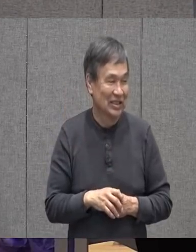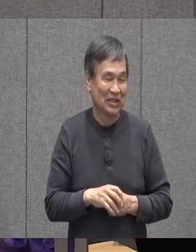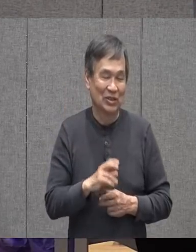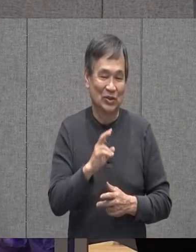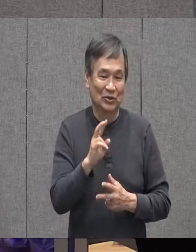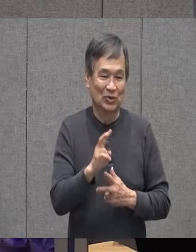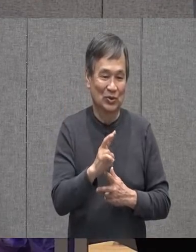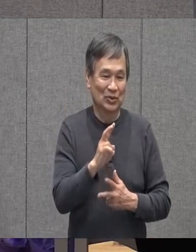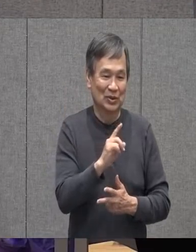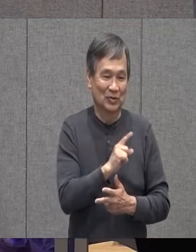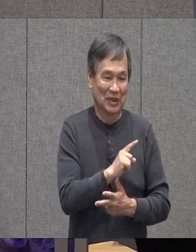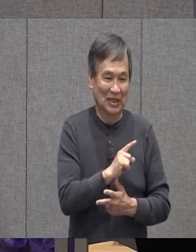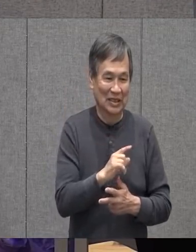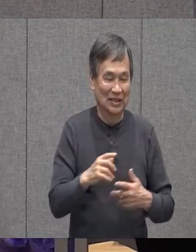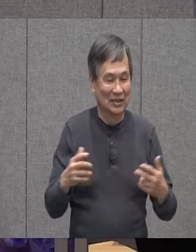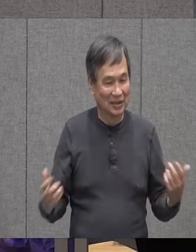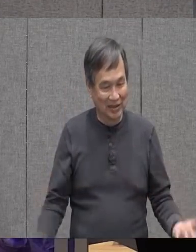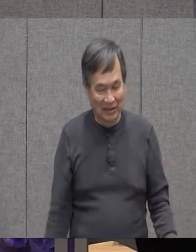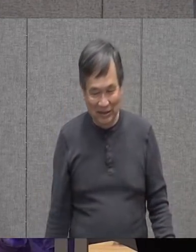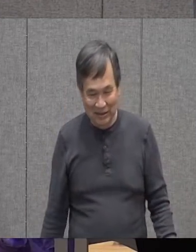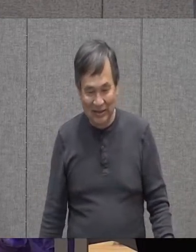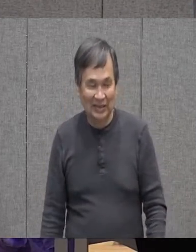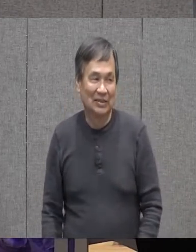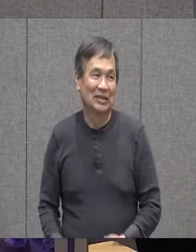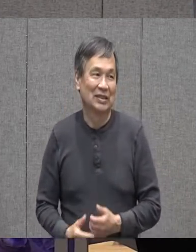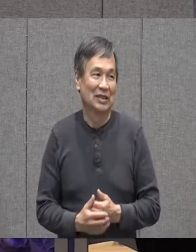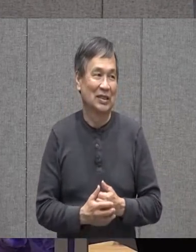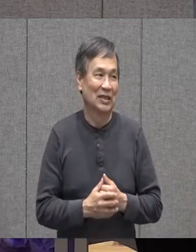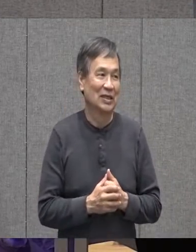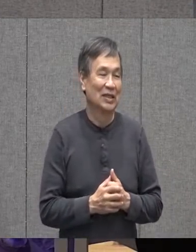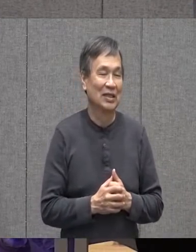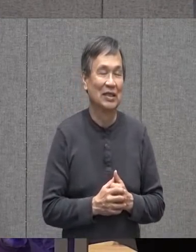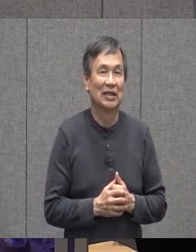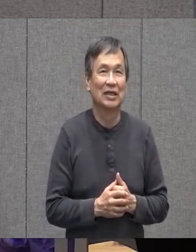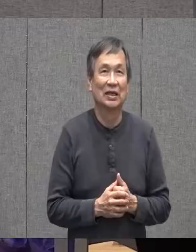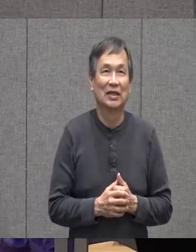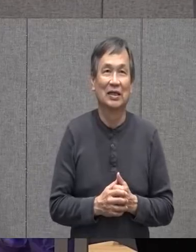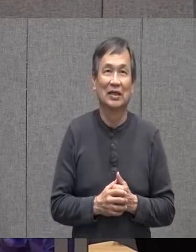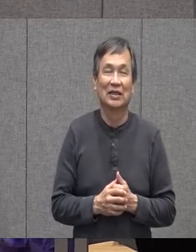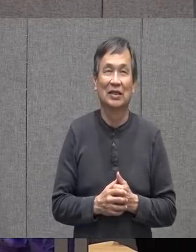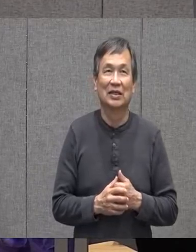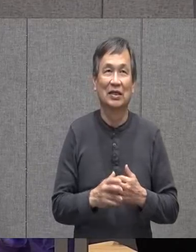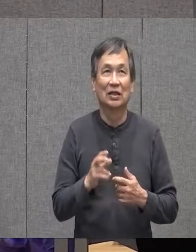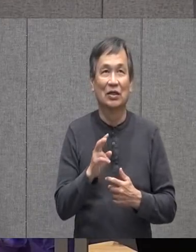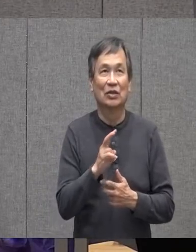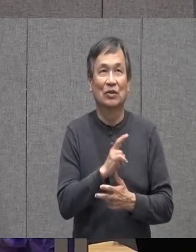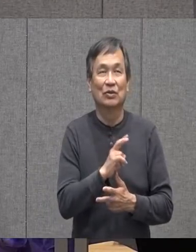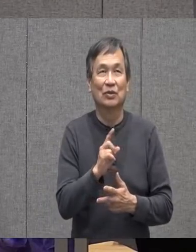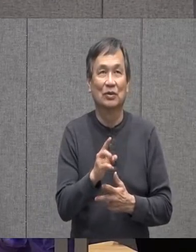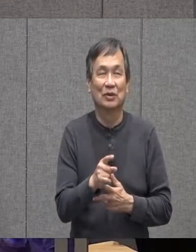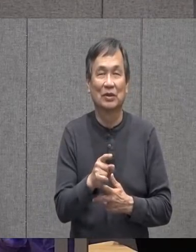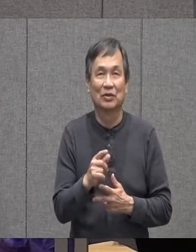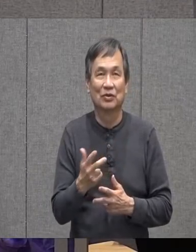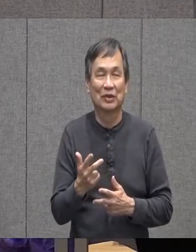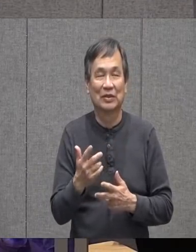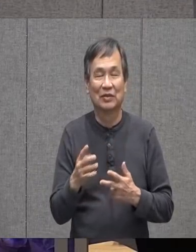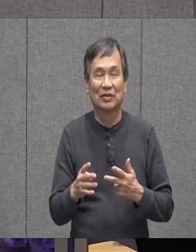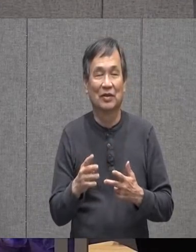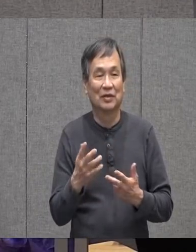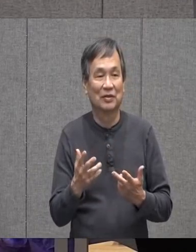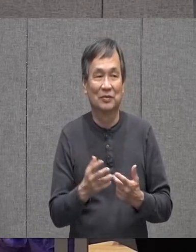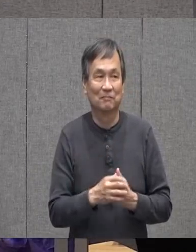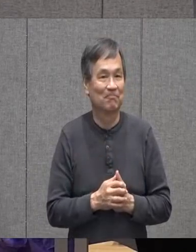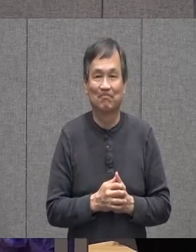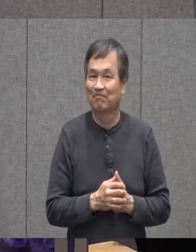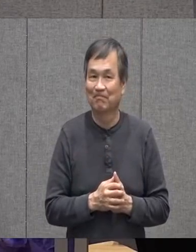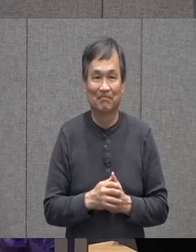would just be able to use those, some would be really good for the next one. 2 and 1 is 3, 2, 4, 1. I